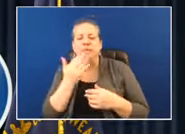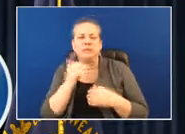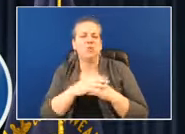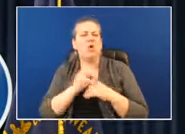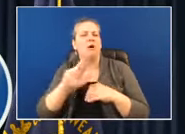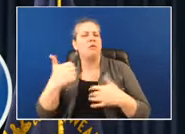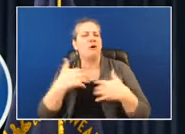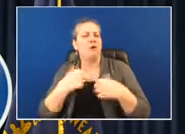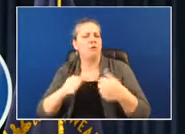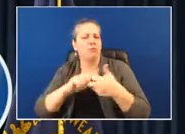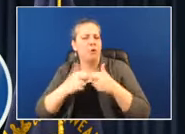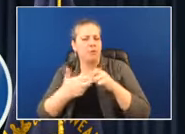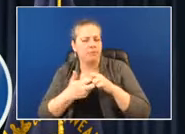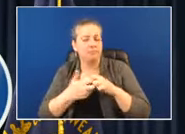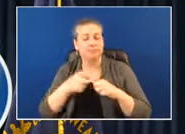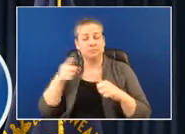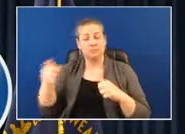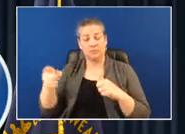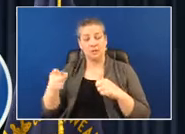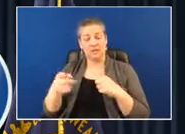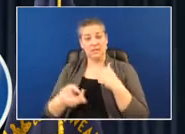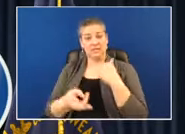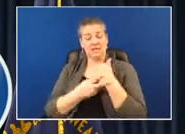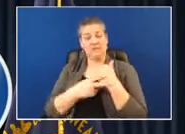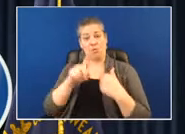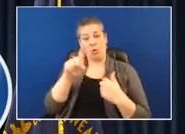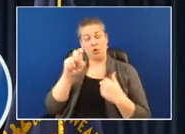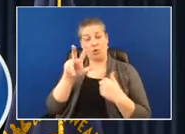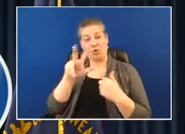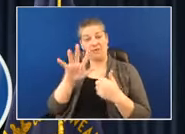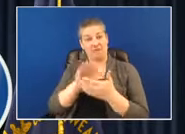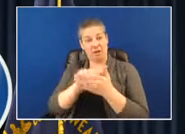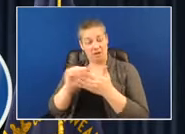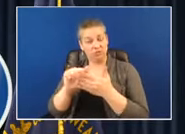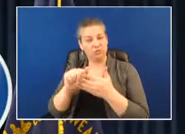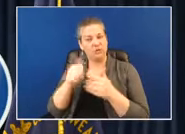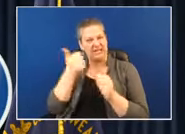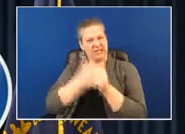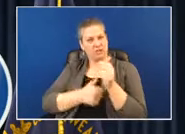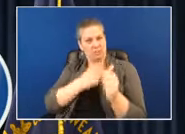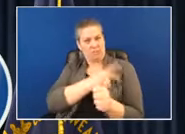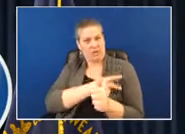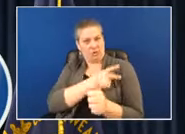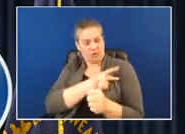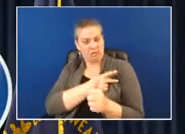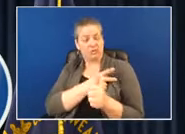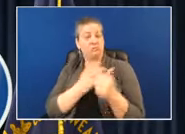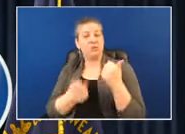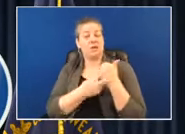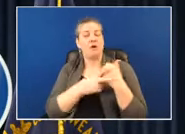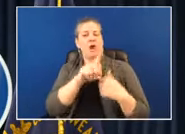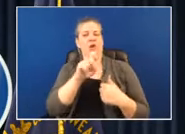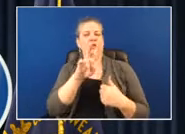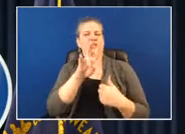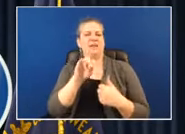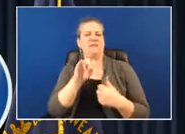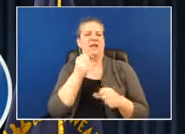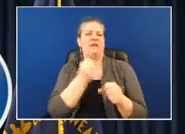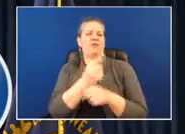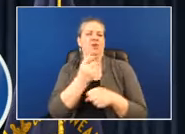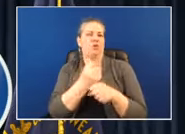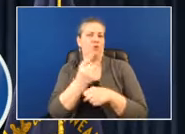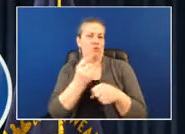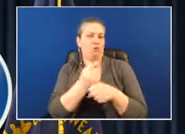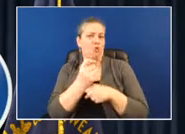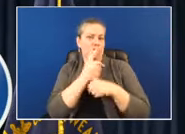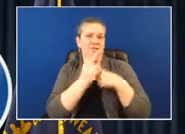savings of $1,135 per patient and a net savings of more than $170,000 annually generated by each of the